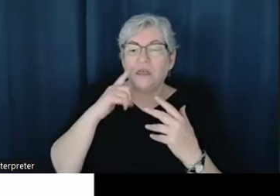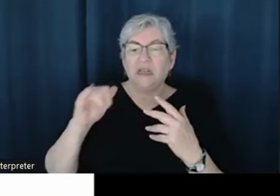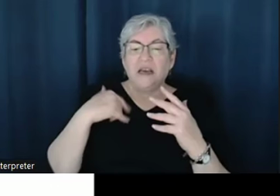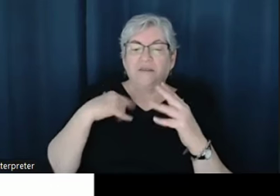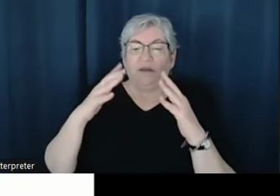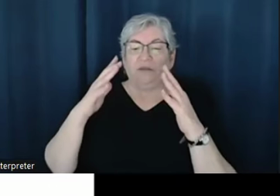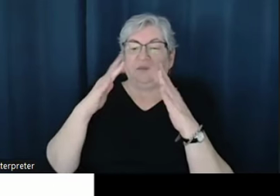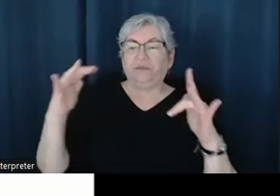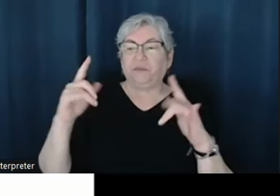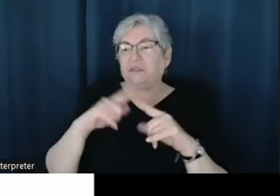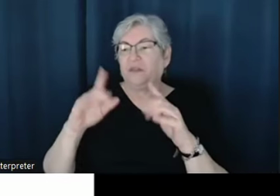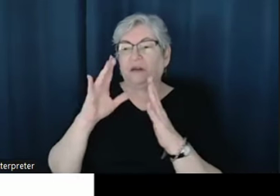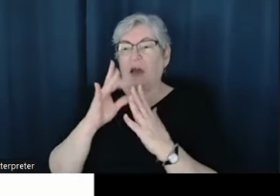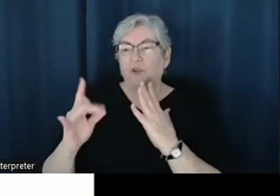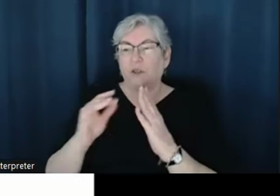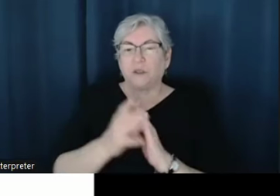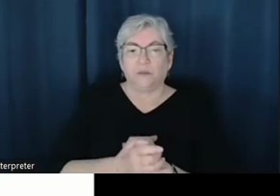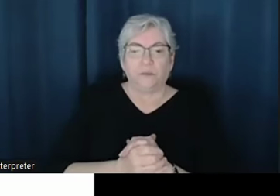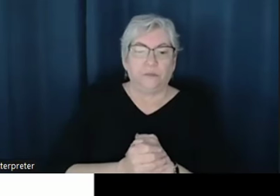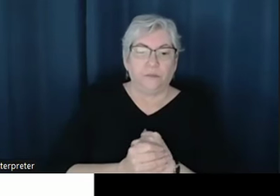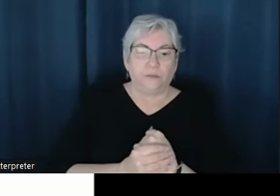the required options. Next.